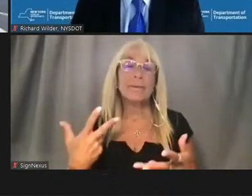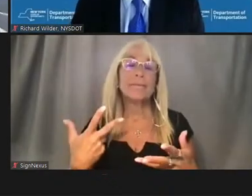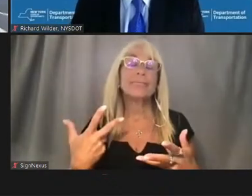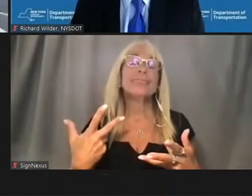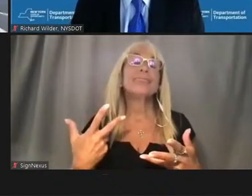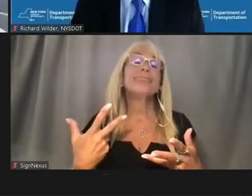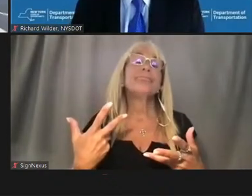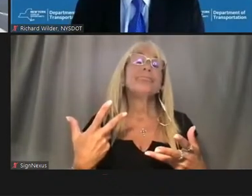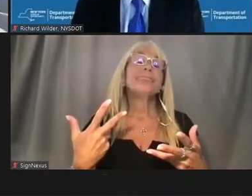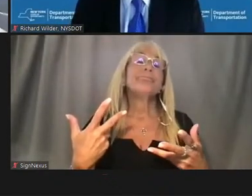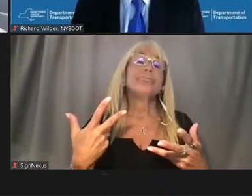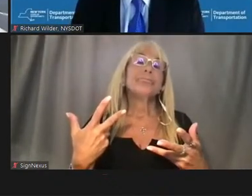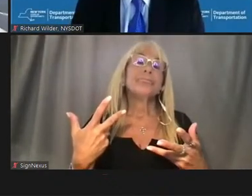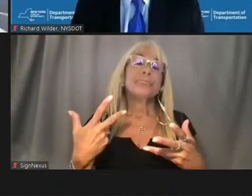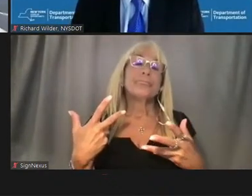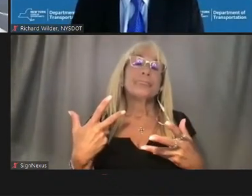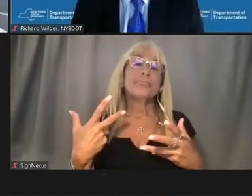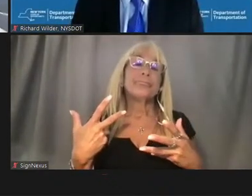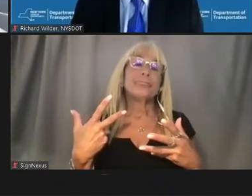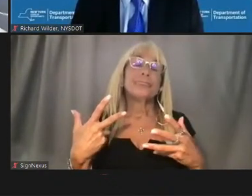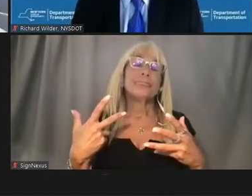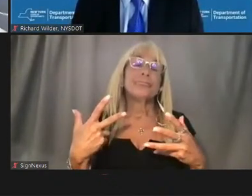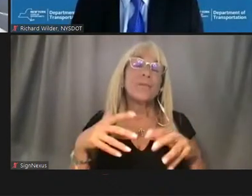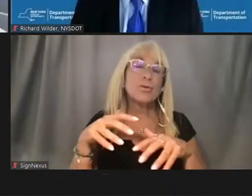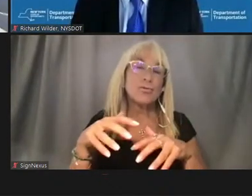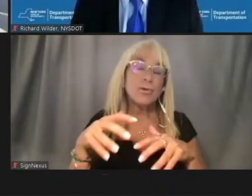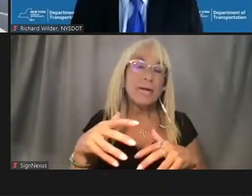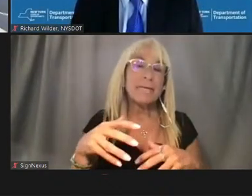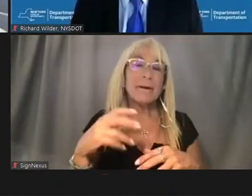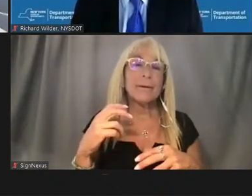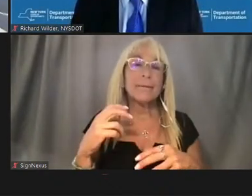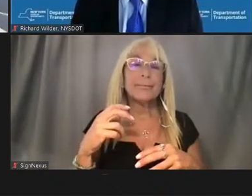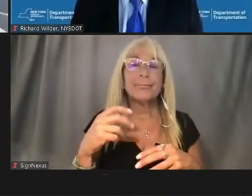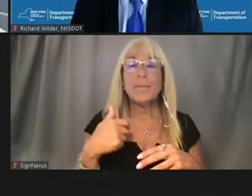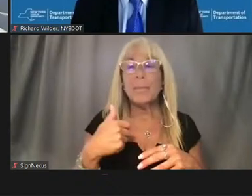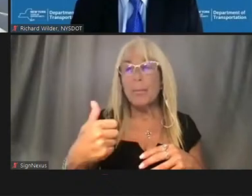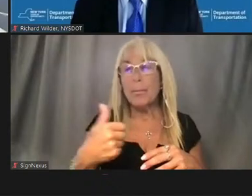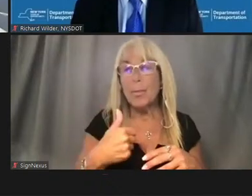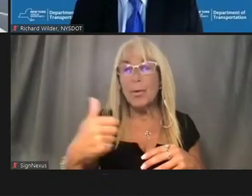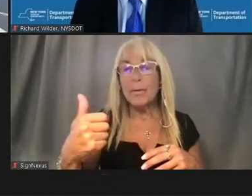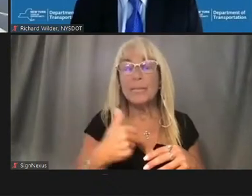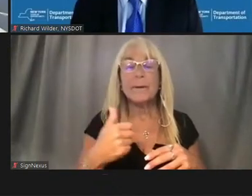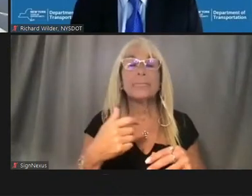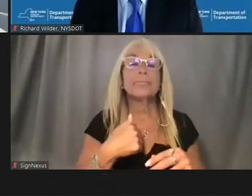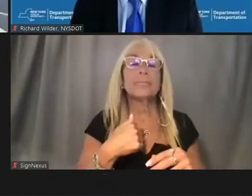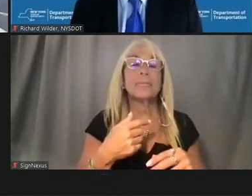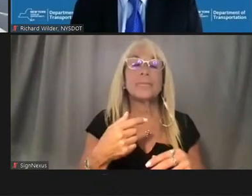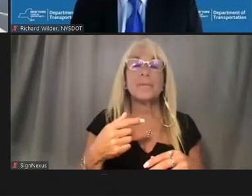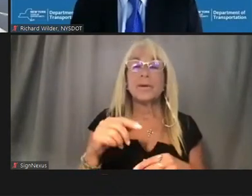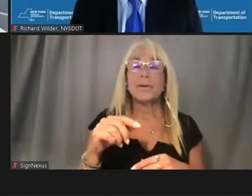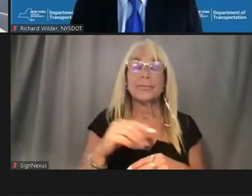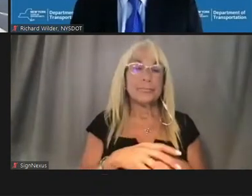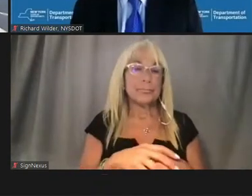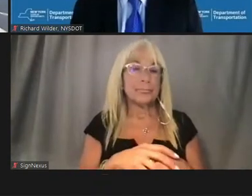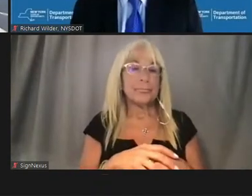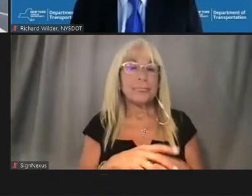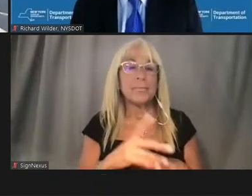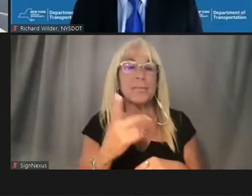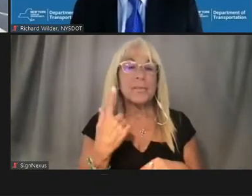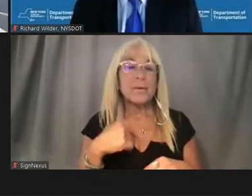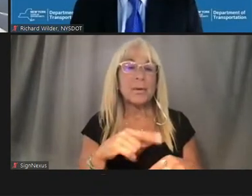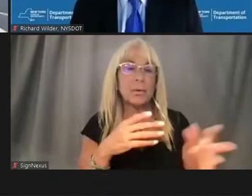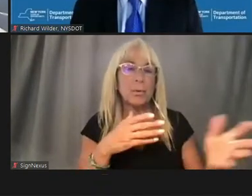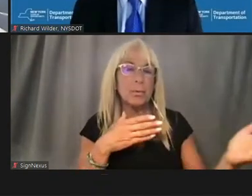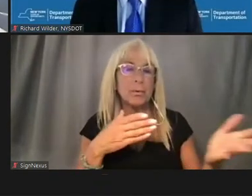review board my name is Rocco lashratosa I'm the chief executive officer of the New York State energy Coalition we serve as the voice of the renewable